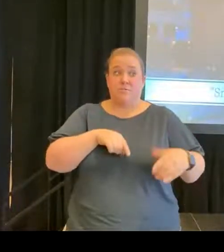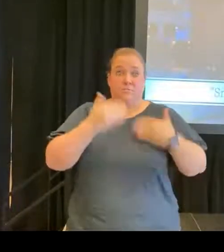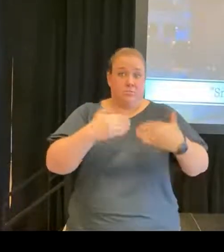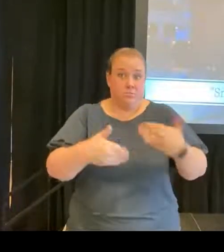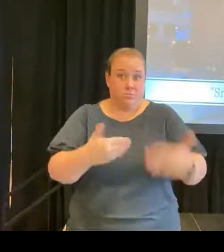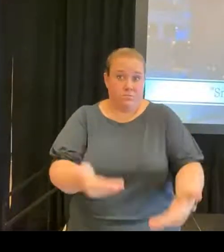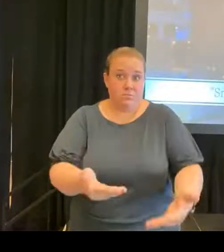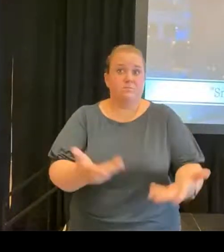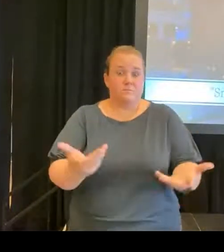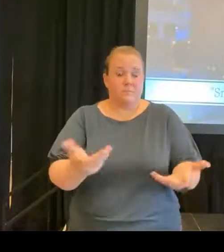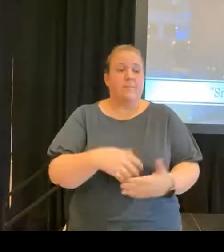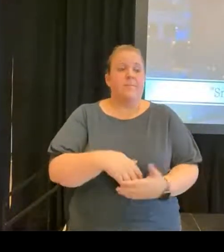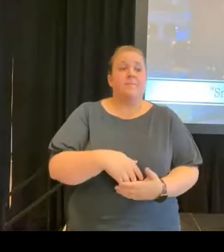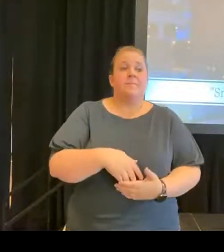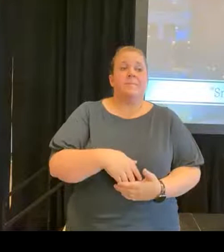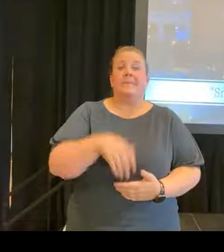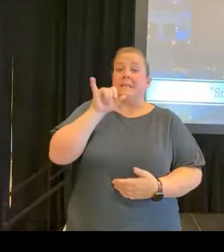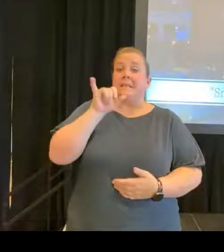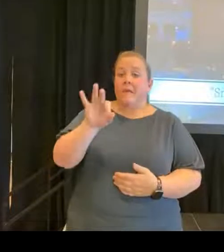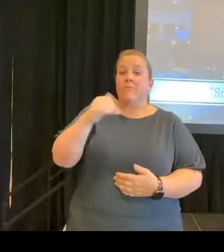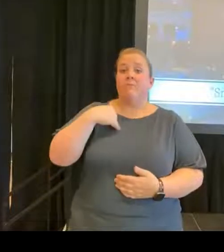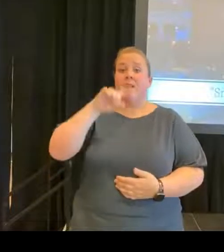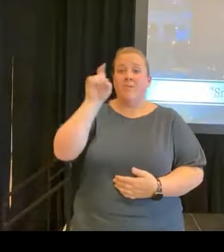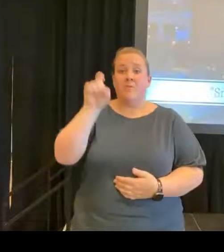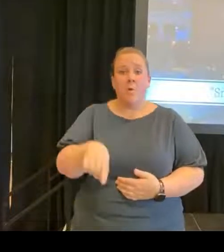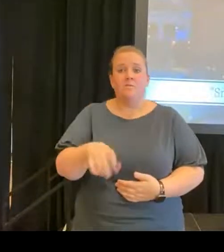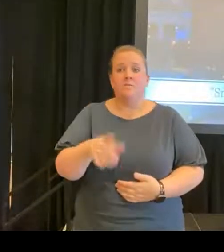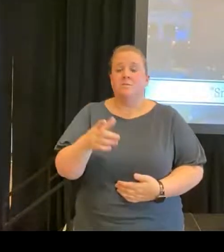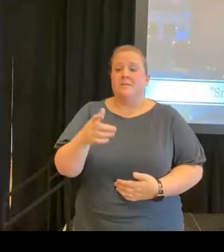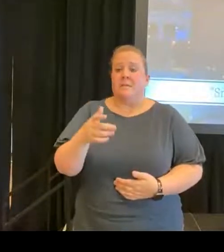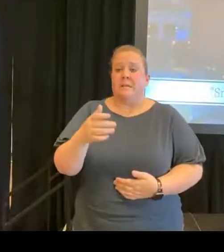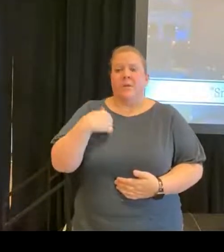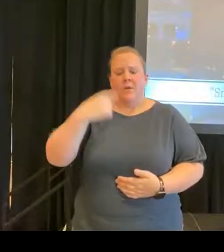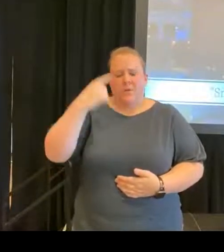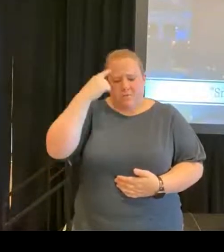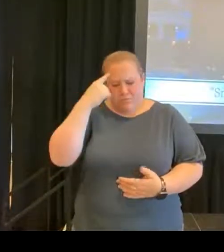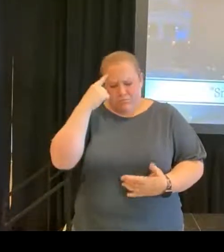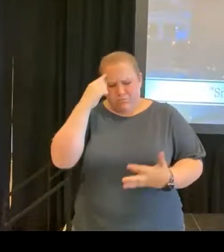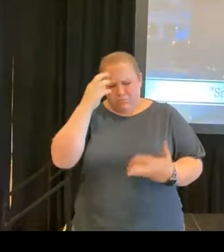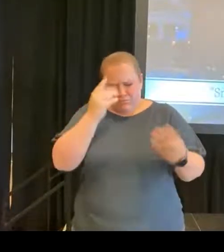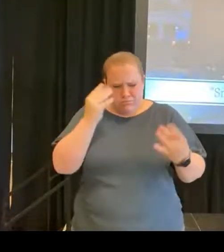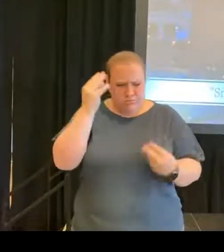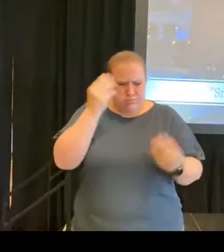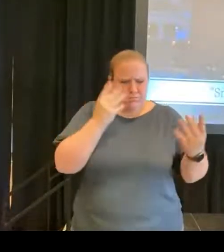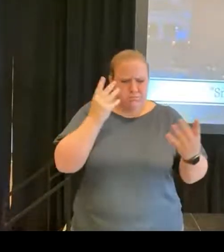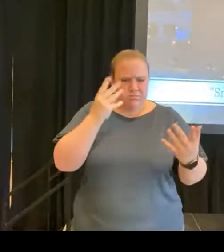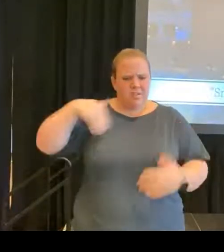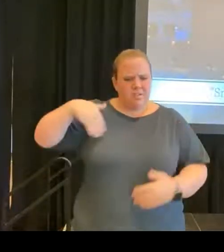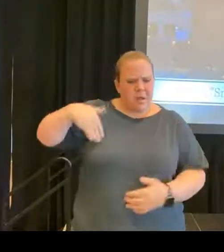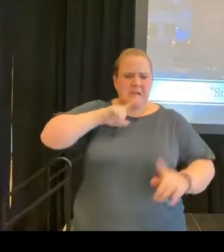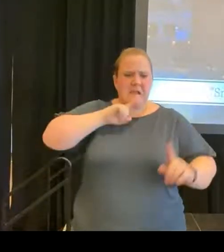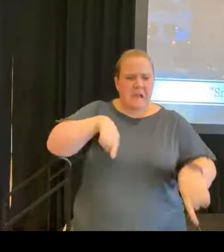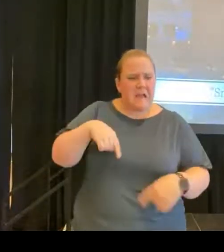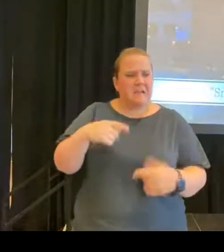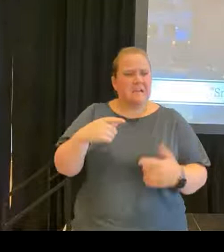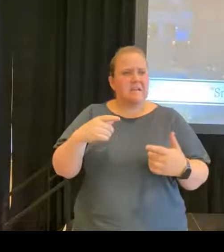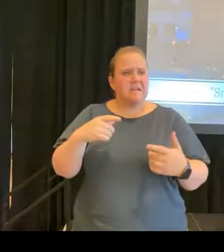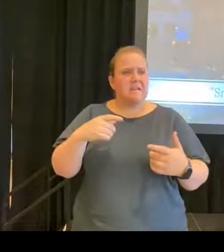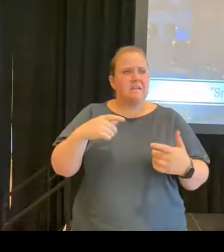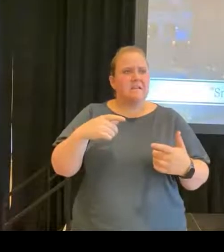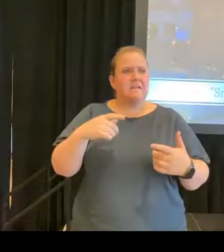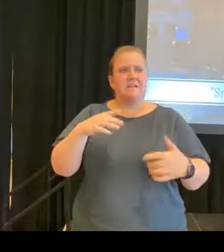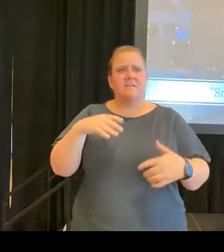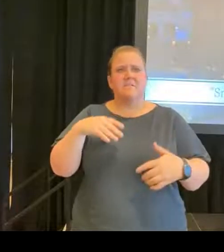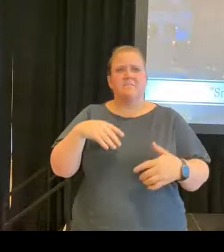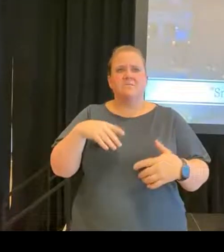on. If there is a question you really think that we haven't asked, or a question you